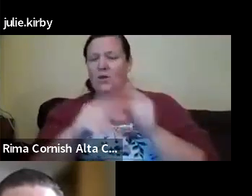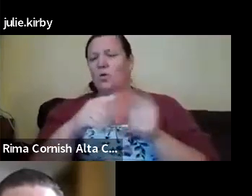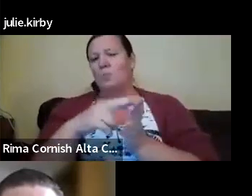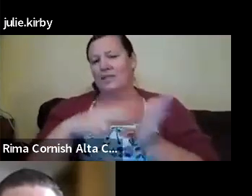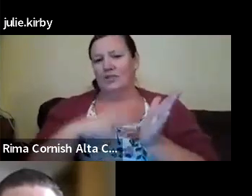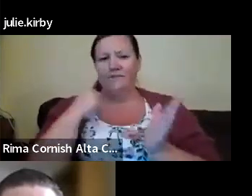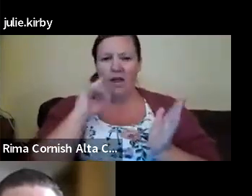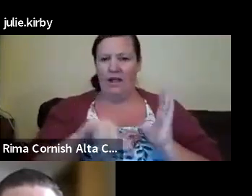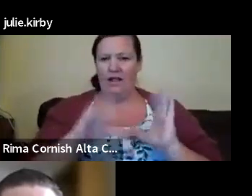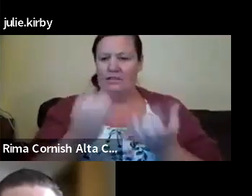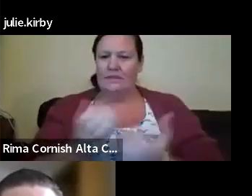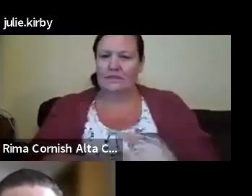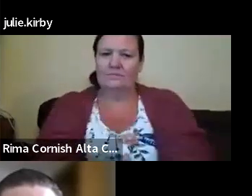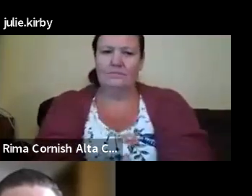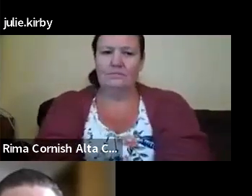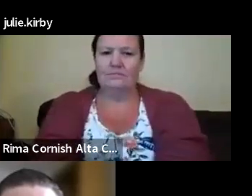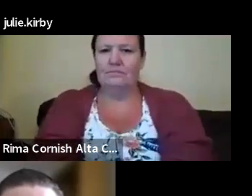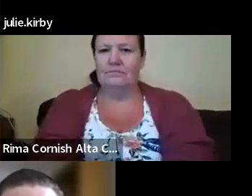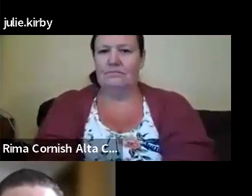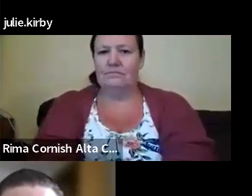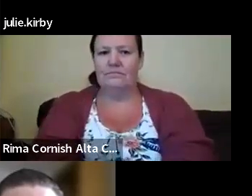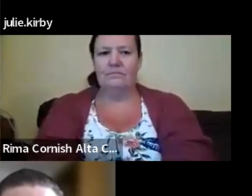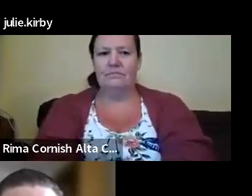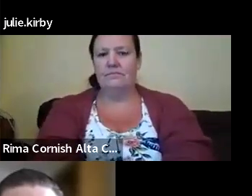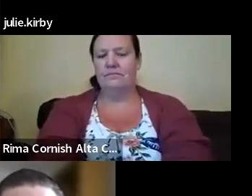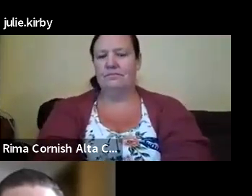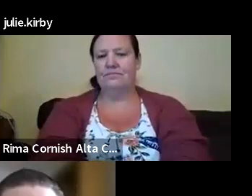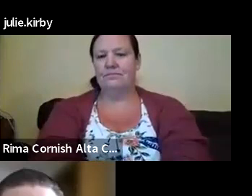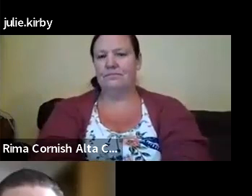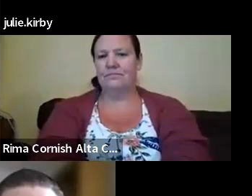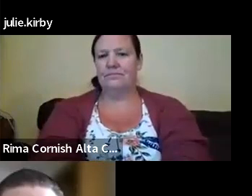the email address in for you can register for the class.